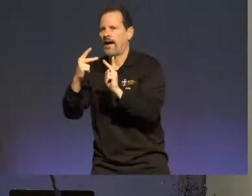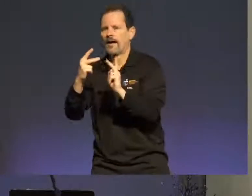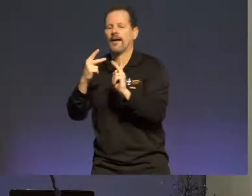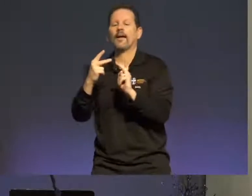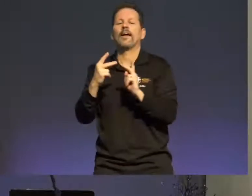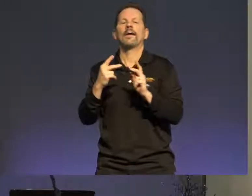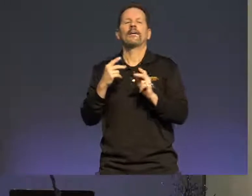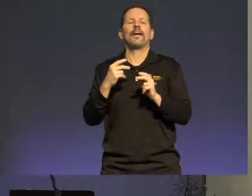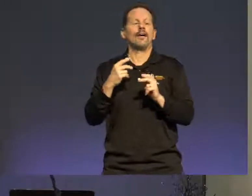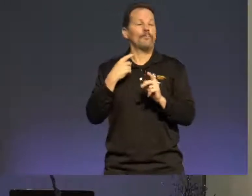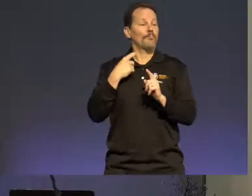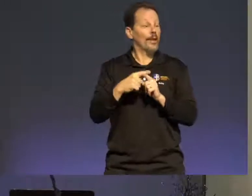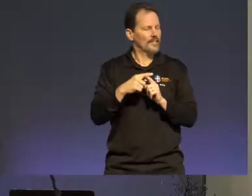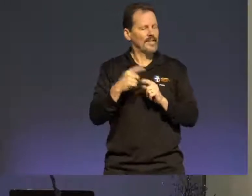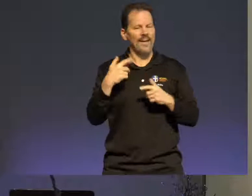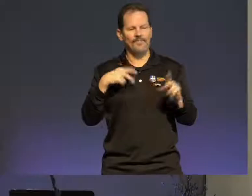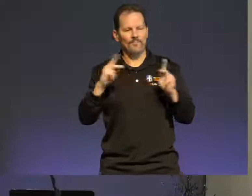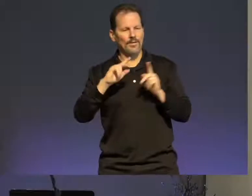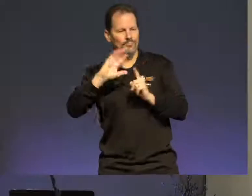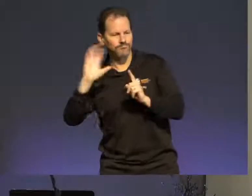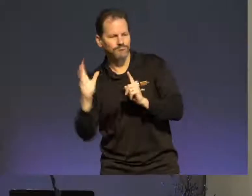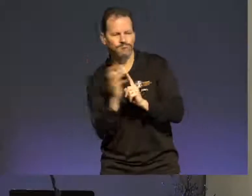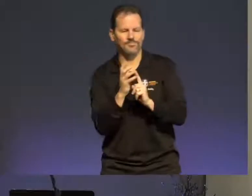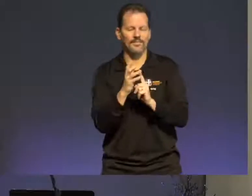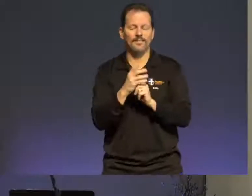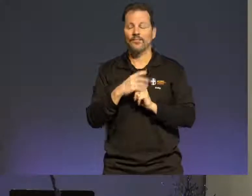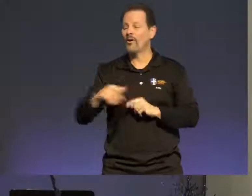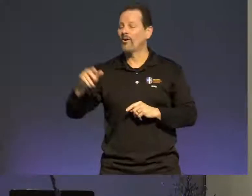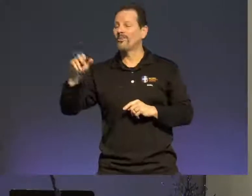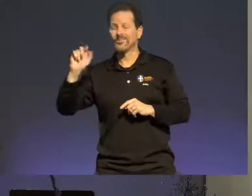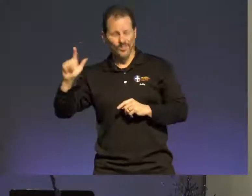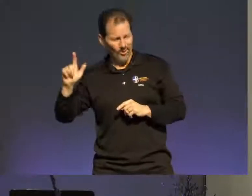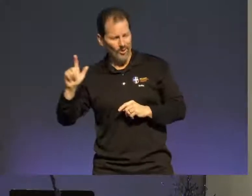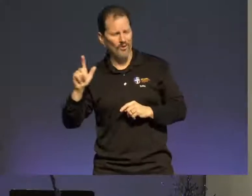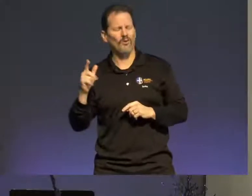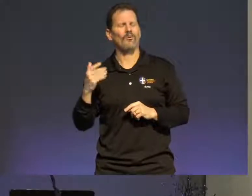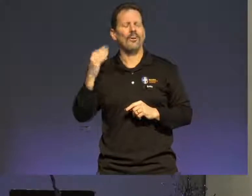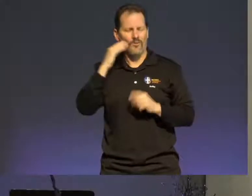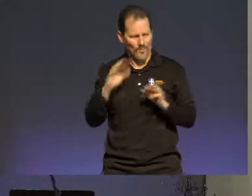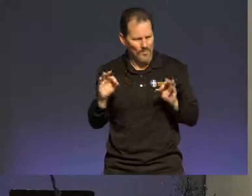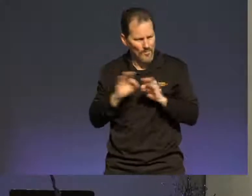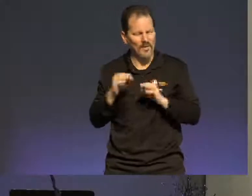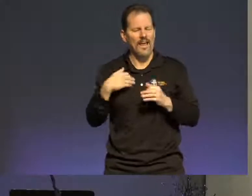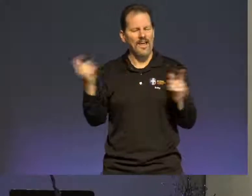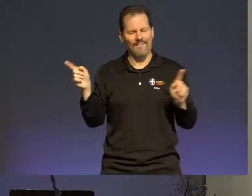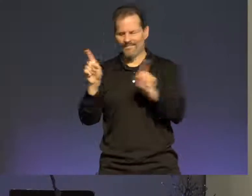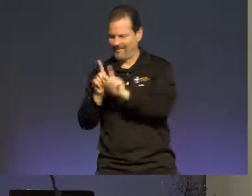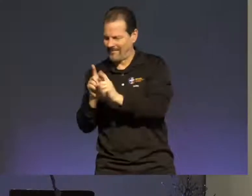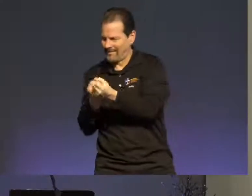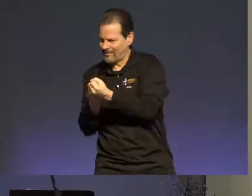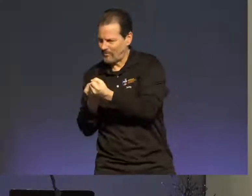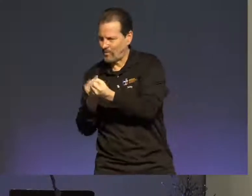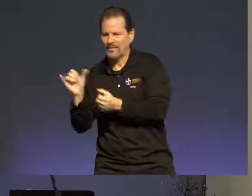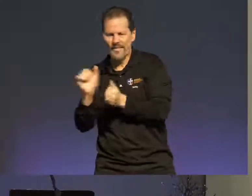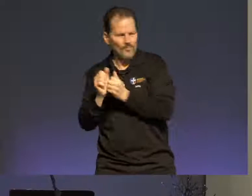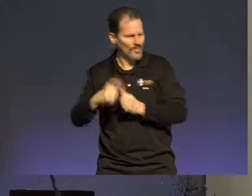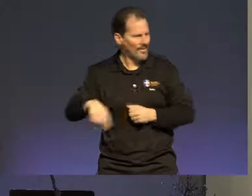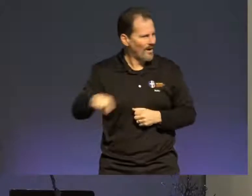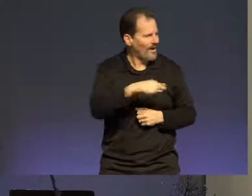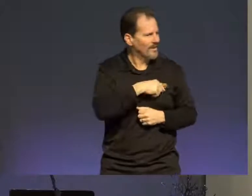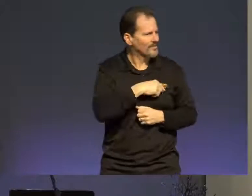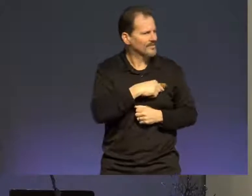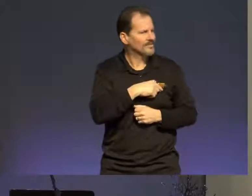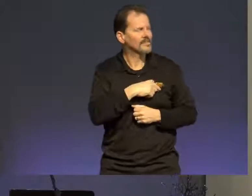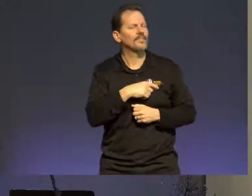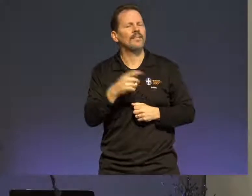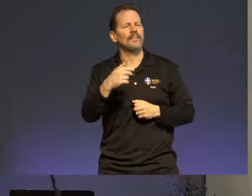Sauls in our lives might have Samuels and the Samuels might have Sauls so that we might together fulfill the purpose that you have for